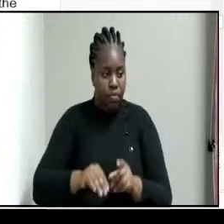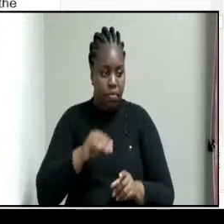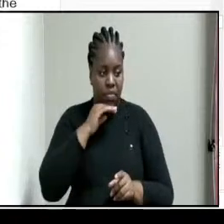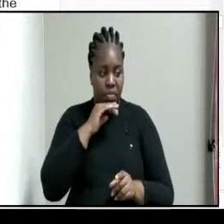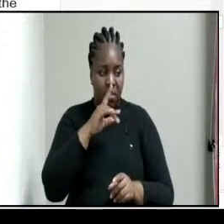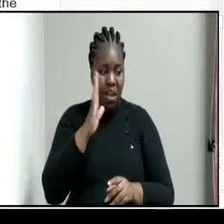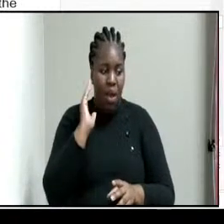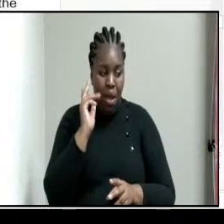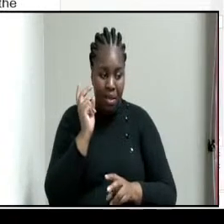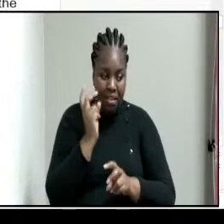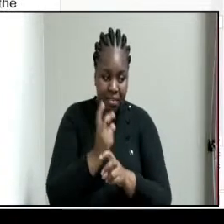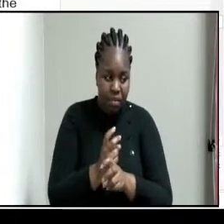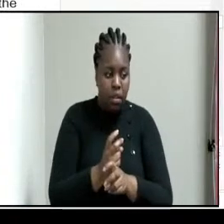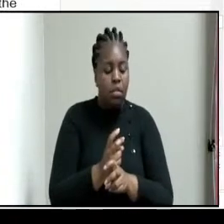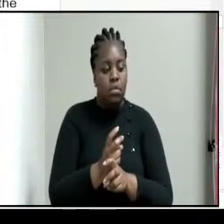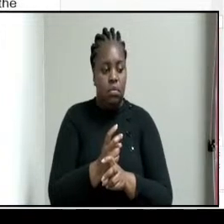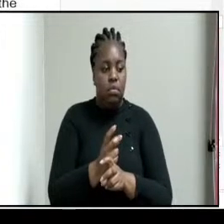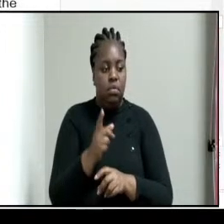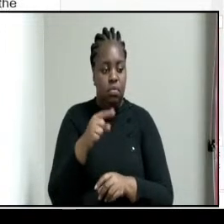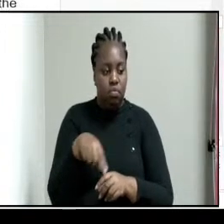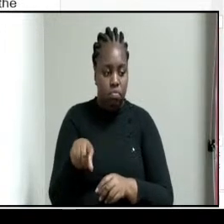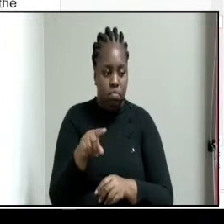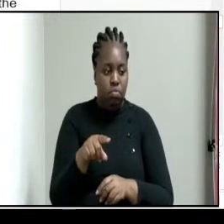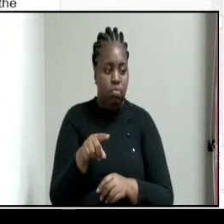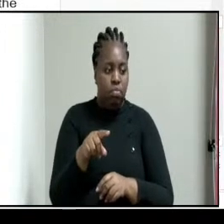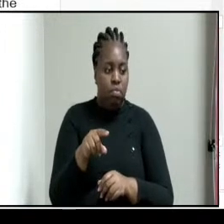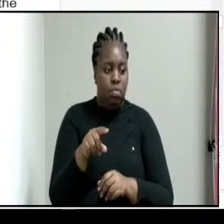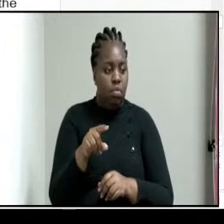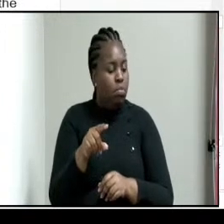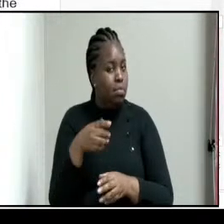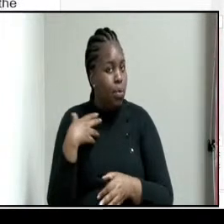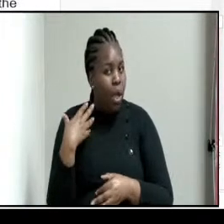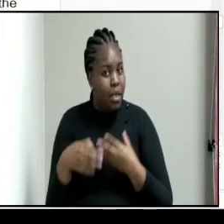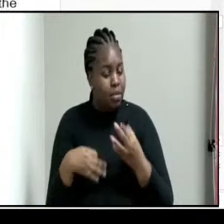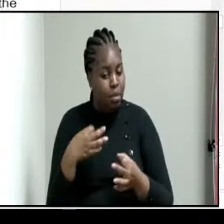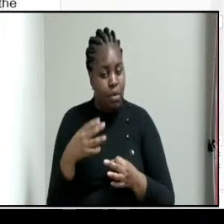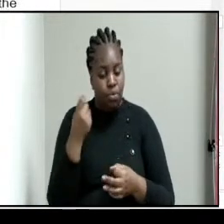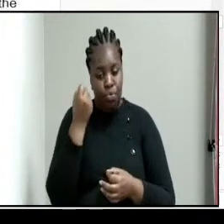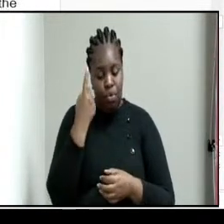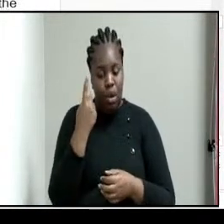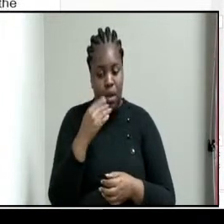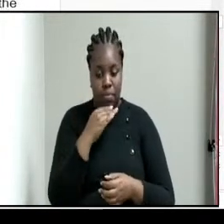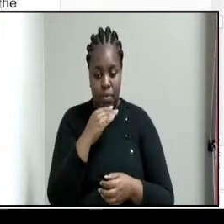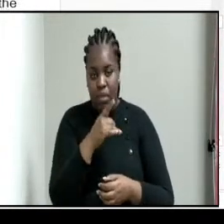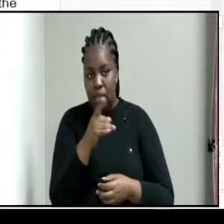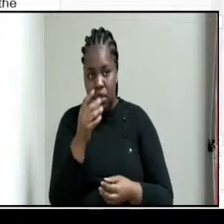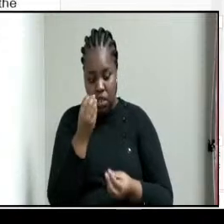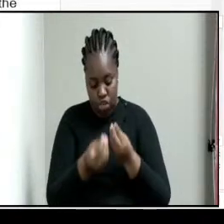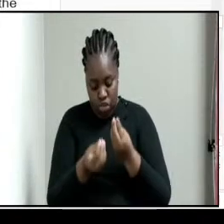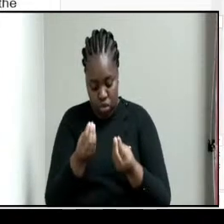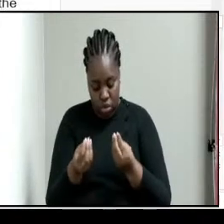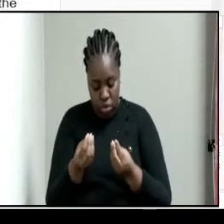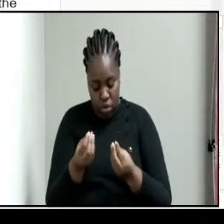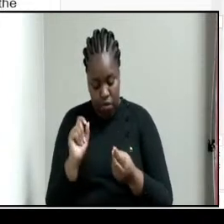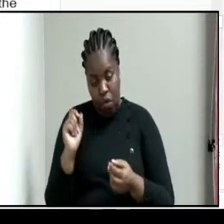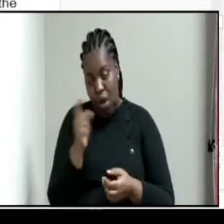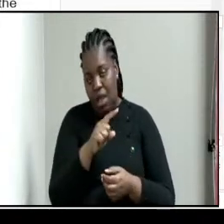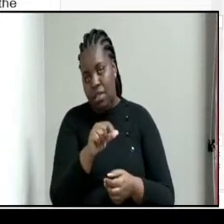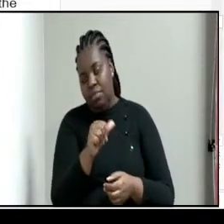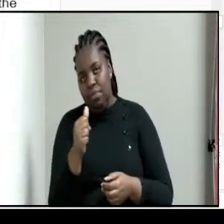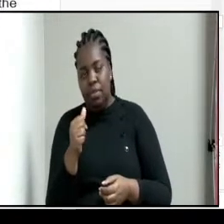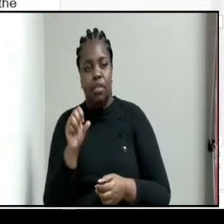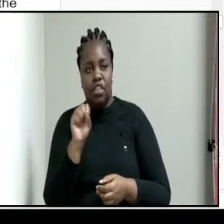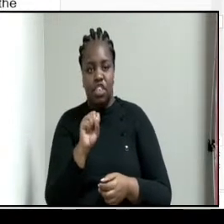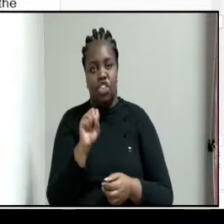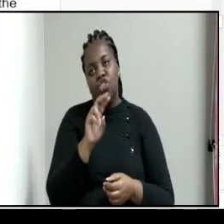it will be difficult for the duty bearers to justify a failure to realize the right to basic nutrition for children than for everyone else under